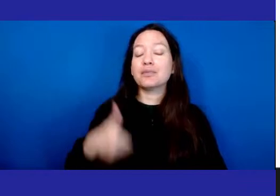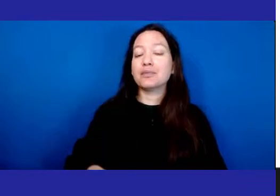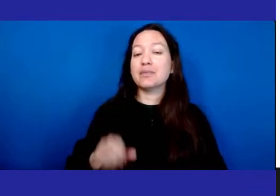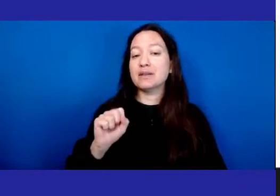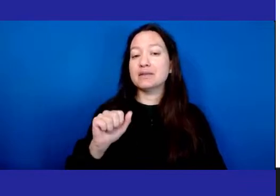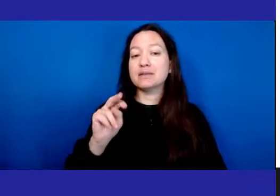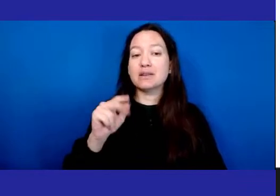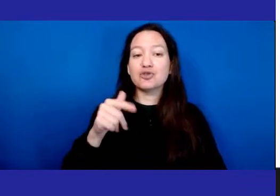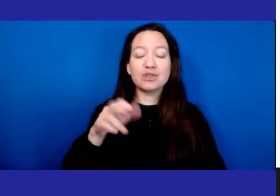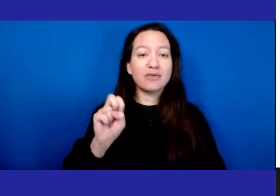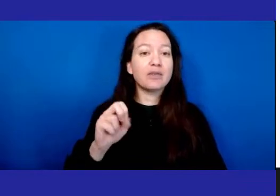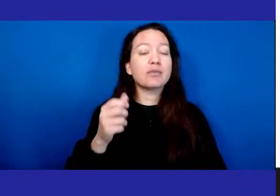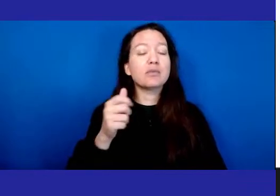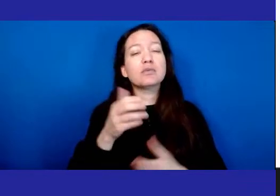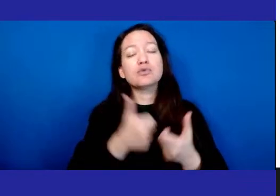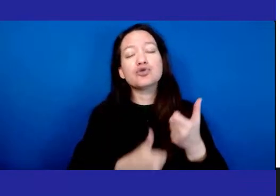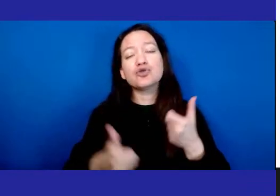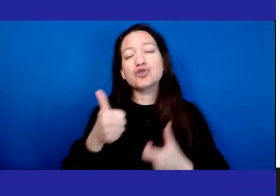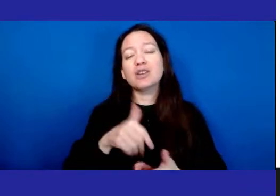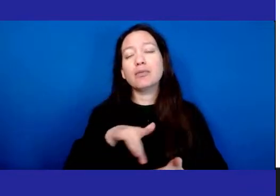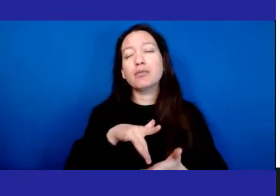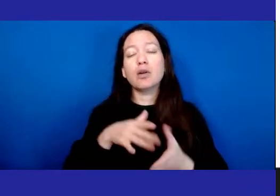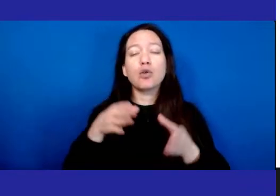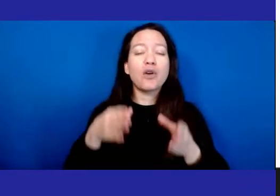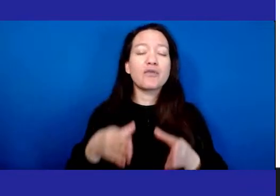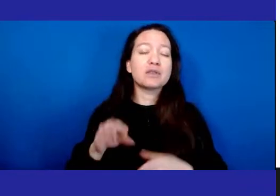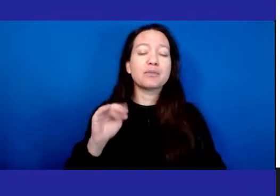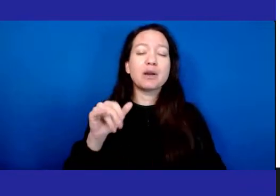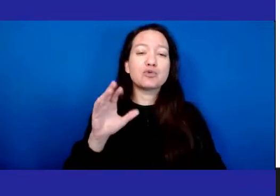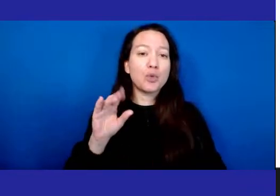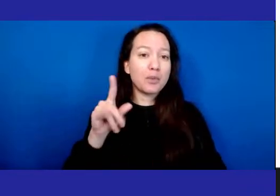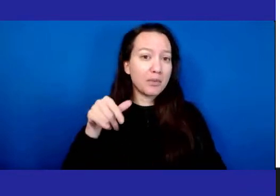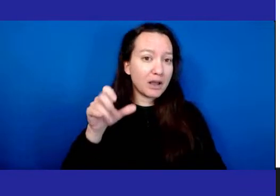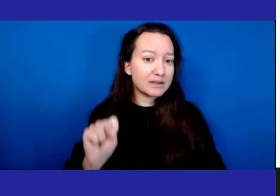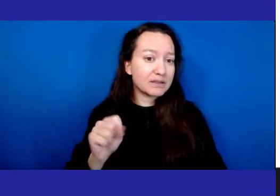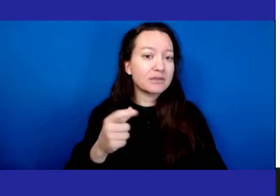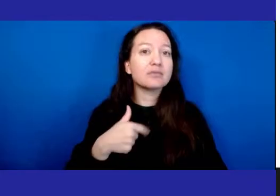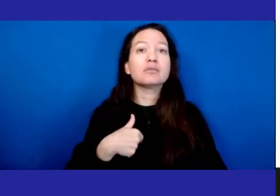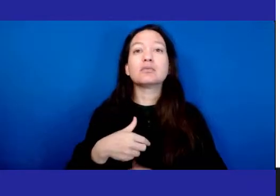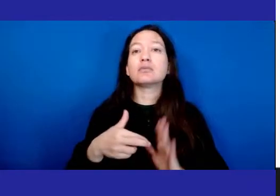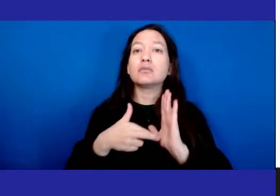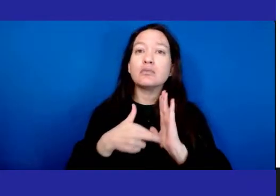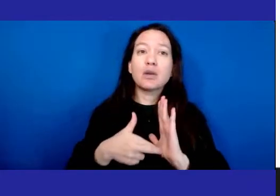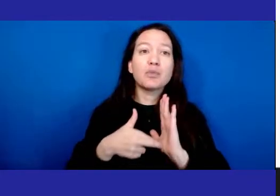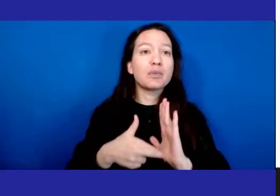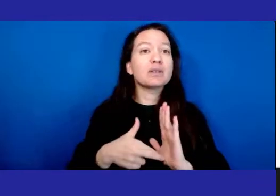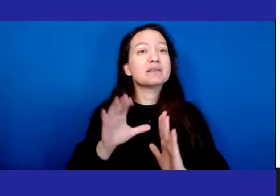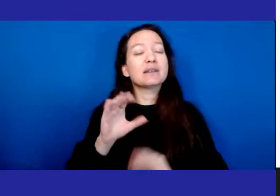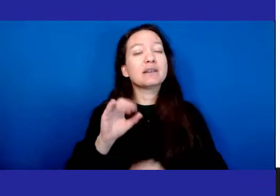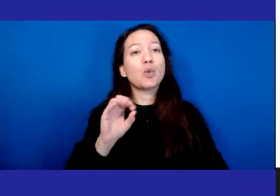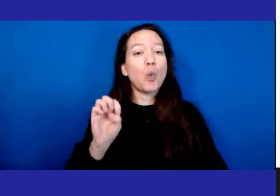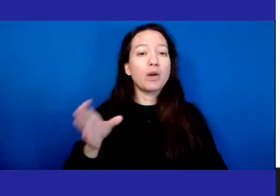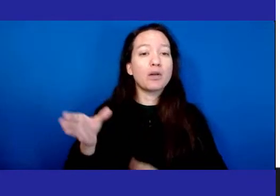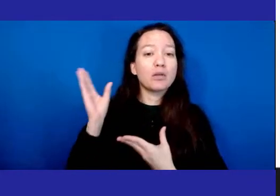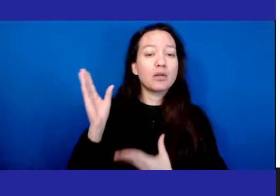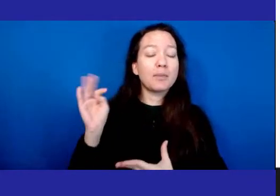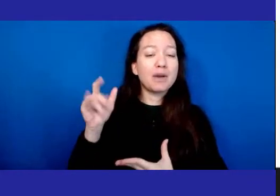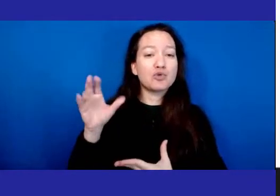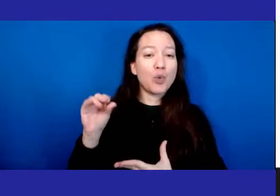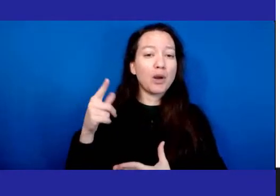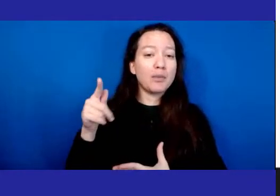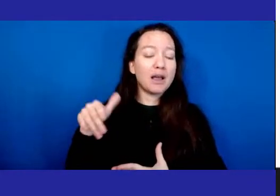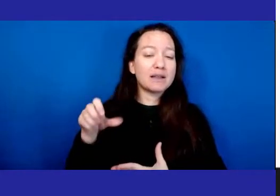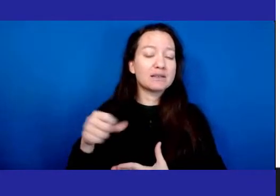Medical Officer at MetroPlus. On behalf of Dr. Boyce, our CEO, I'd like to present the MetroPlus Health update.